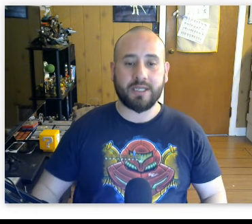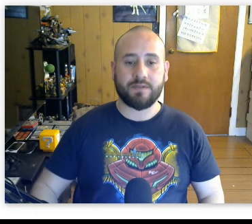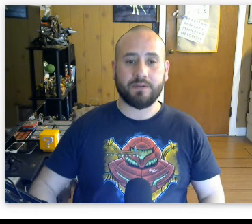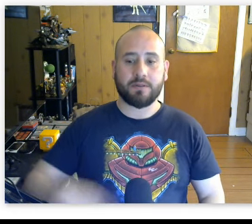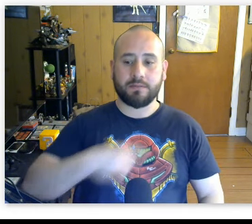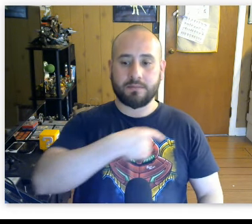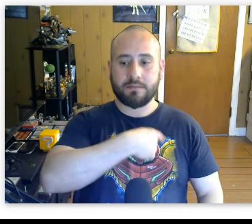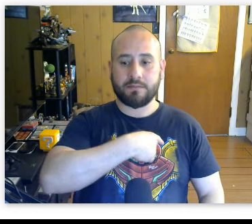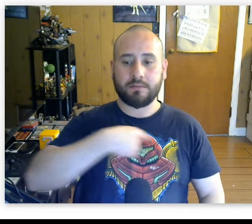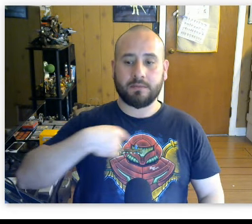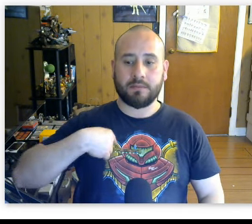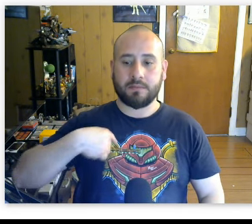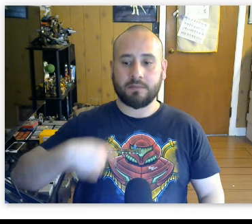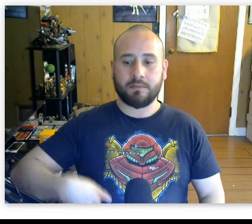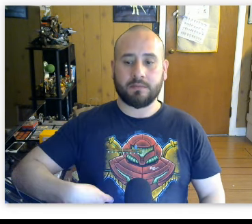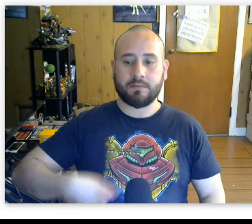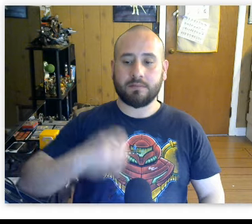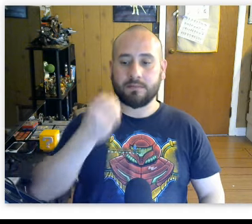Chinese food.